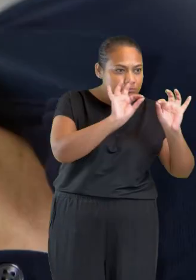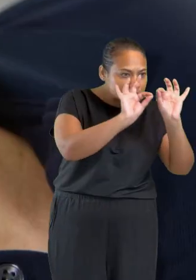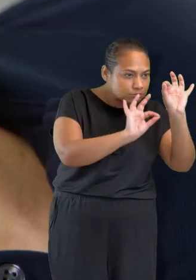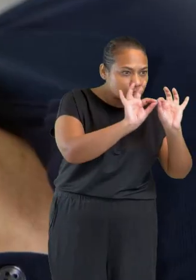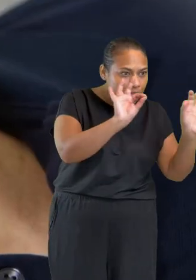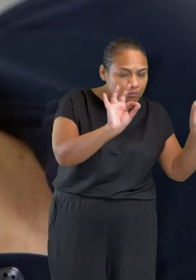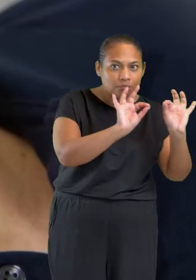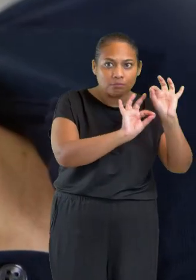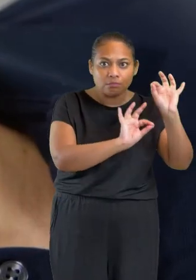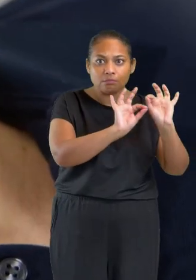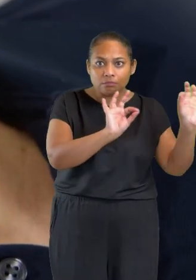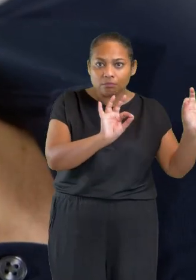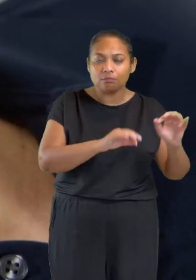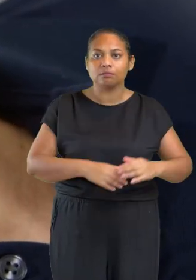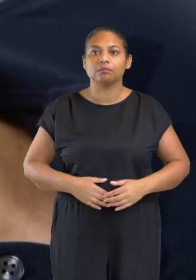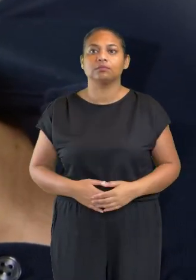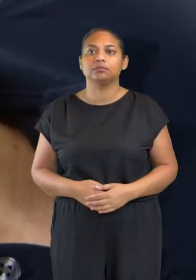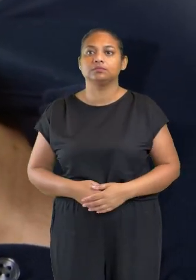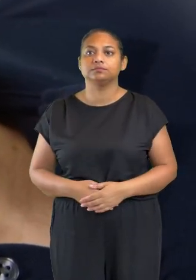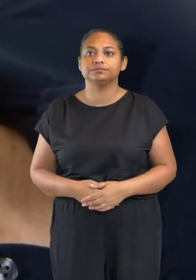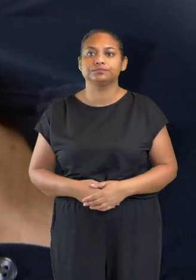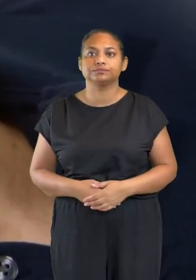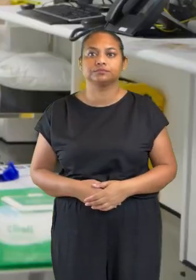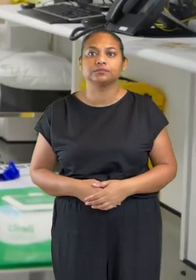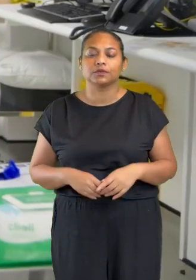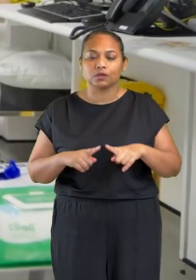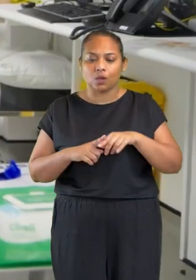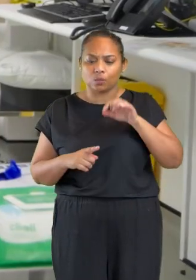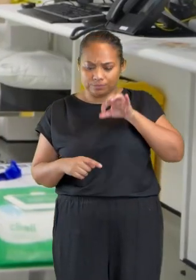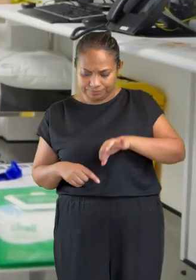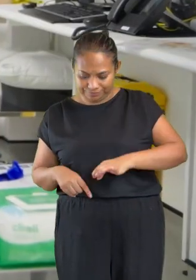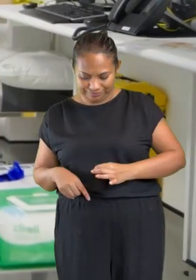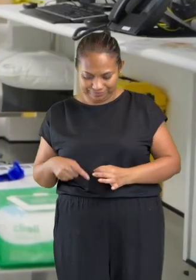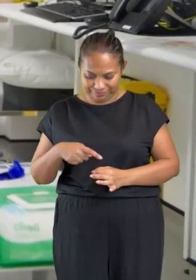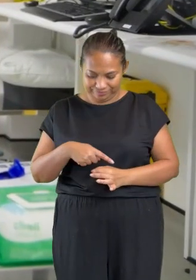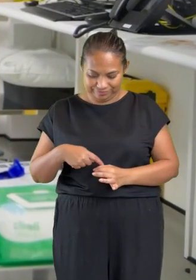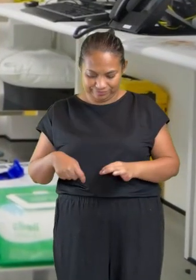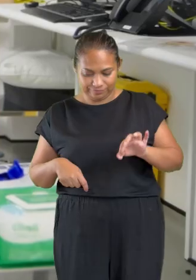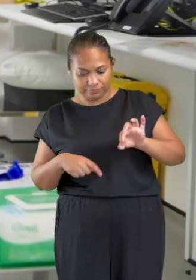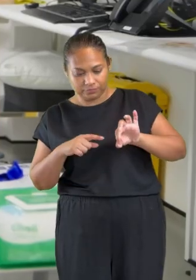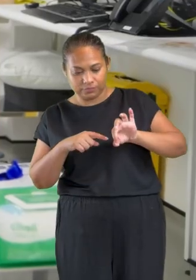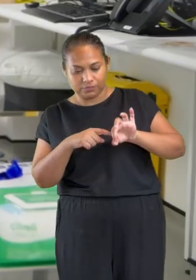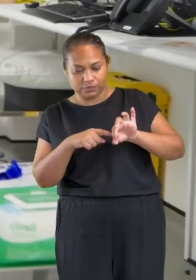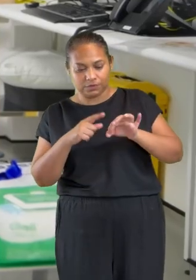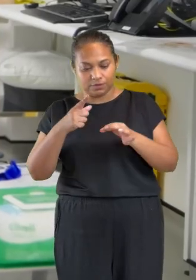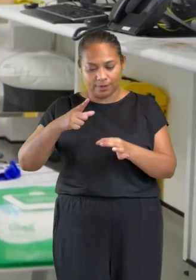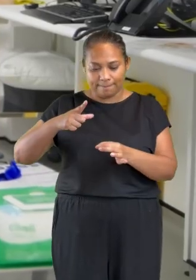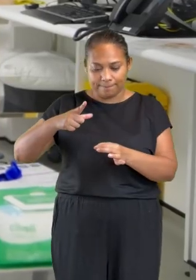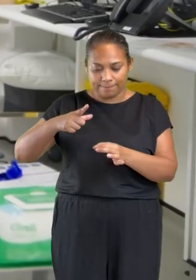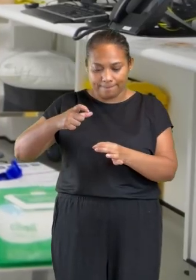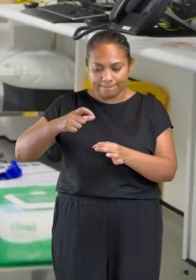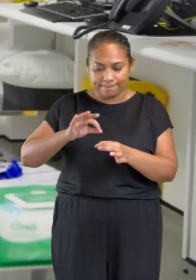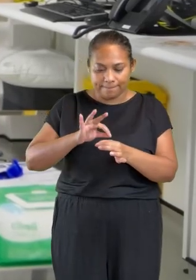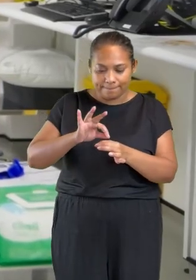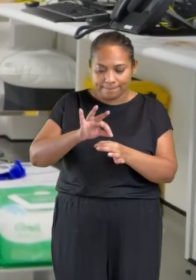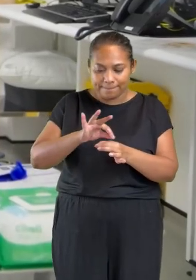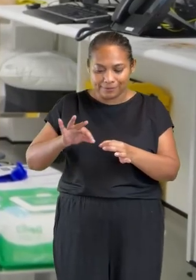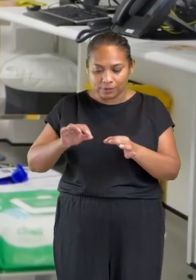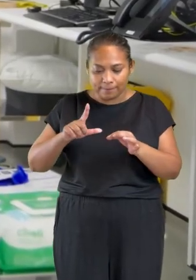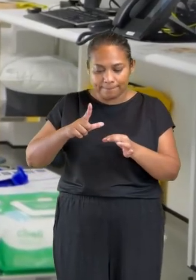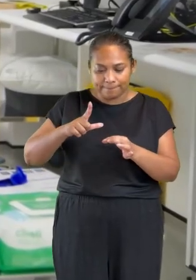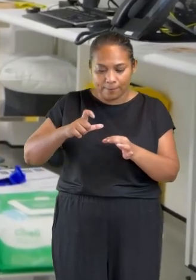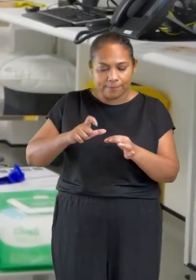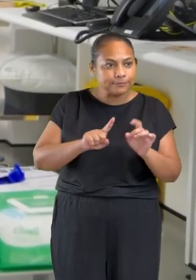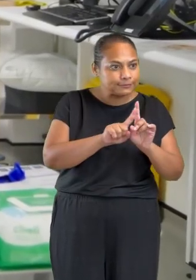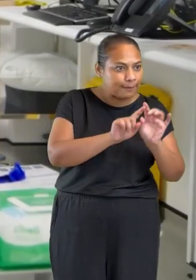you. And the last image I'm going to take is a cross-section view of